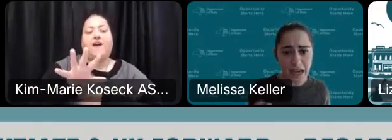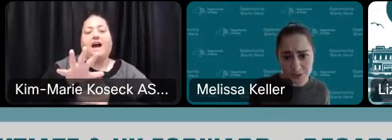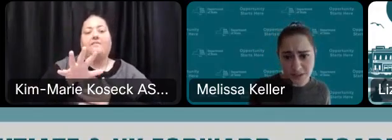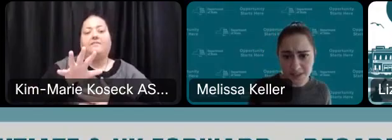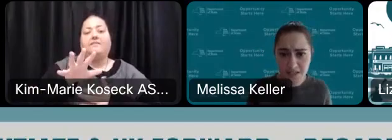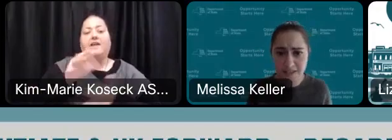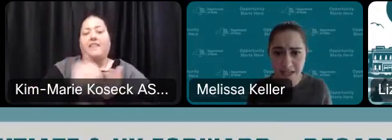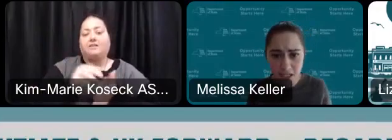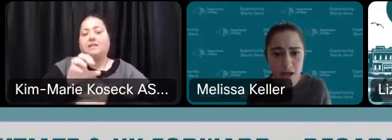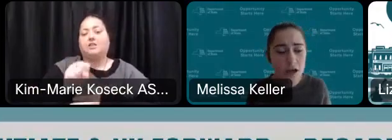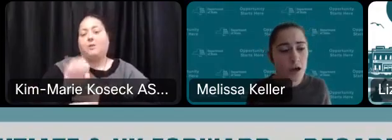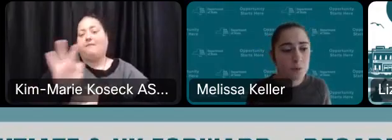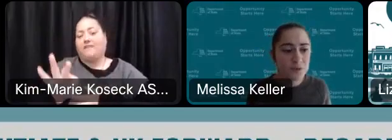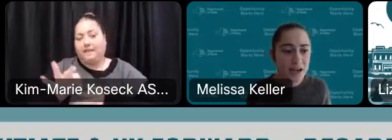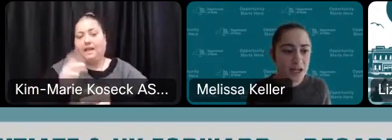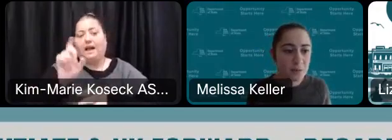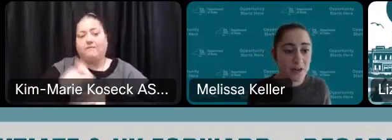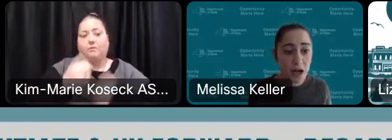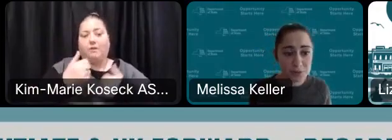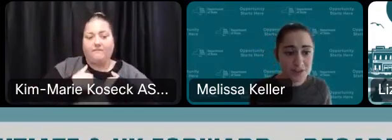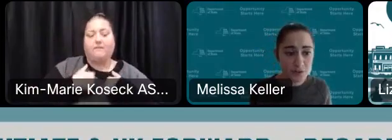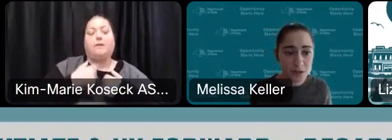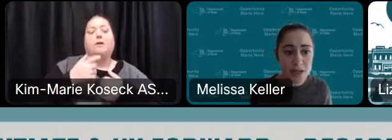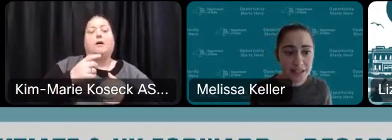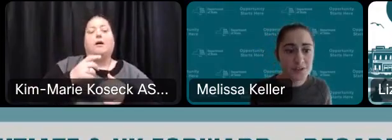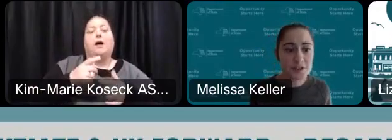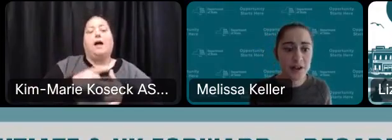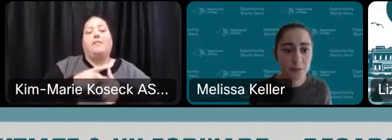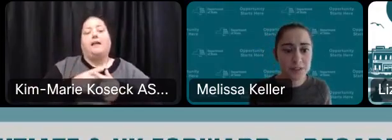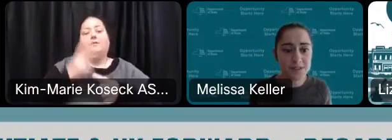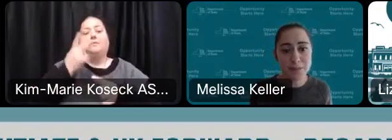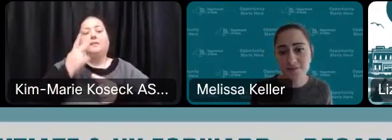you can see on the slide here, we provide a number of options for compliance so